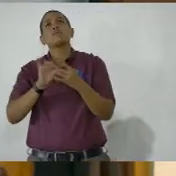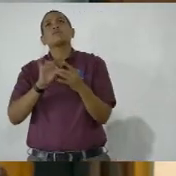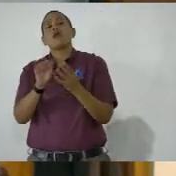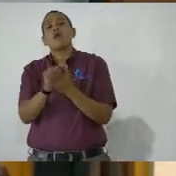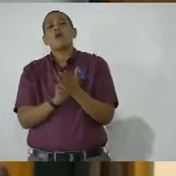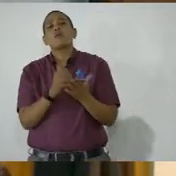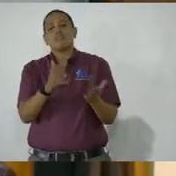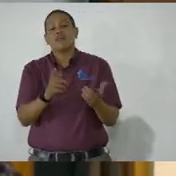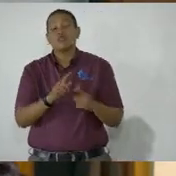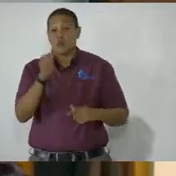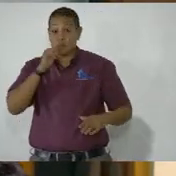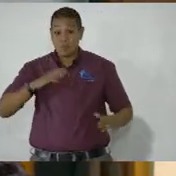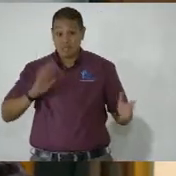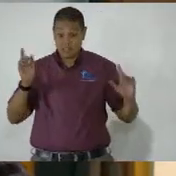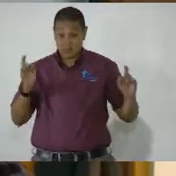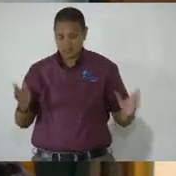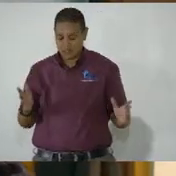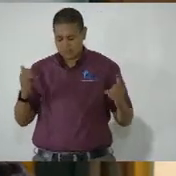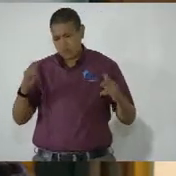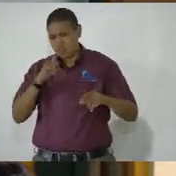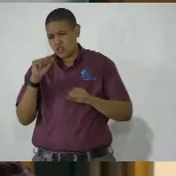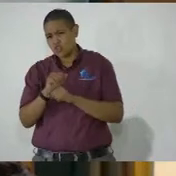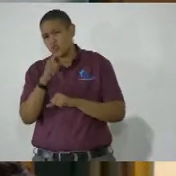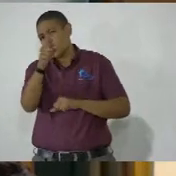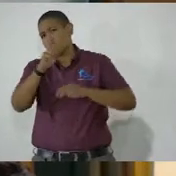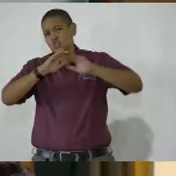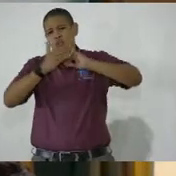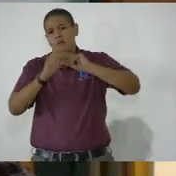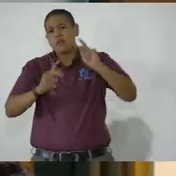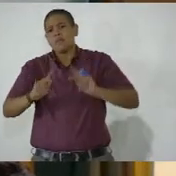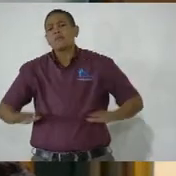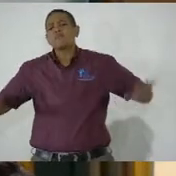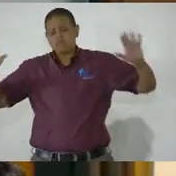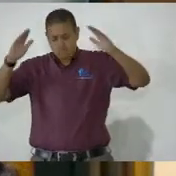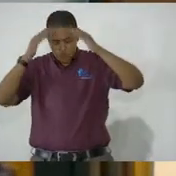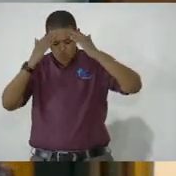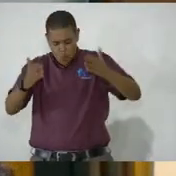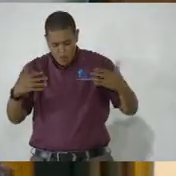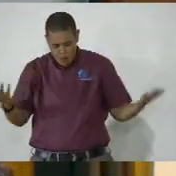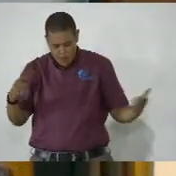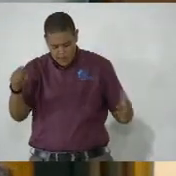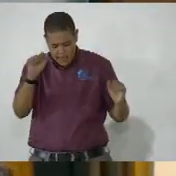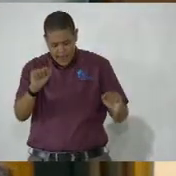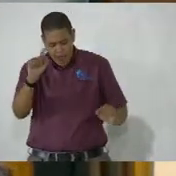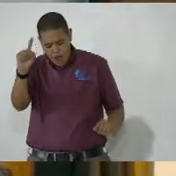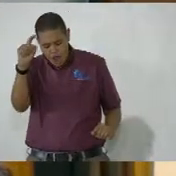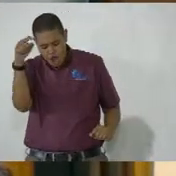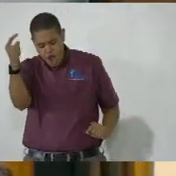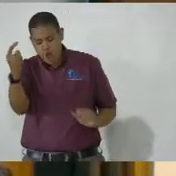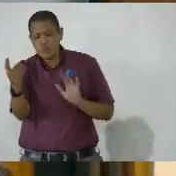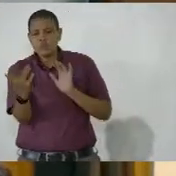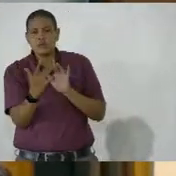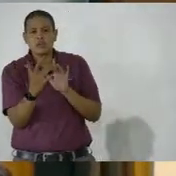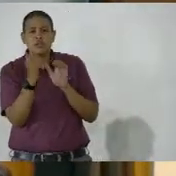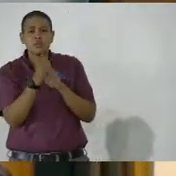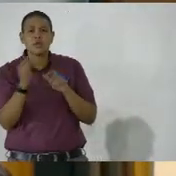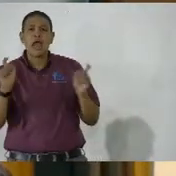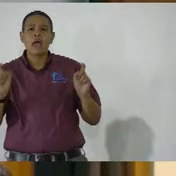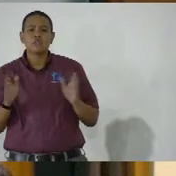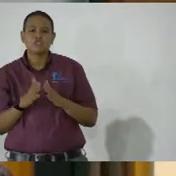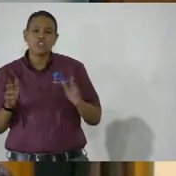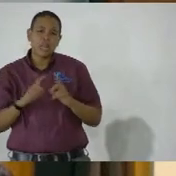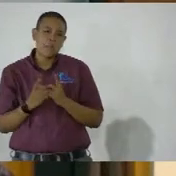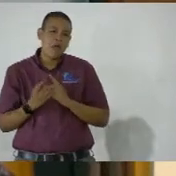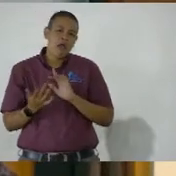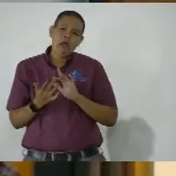So, Madam Speaker, let me assure Jamaicans that they can always be in touch with the Administrator